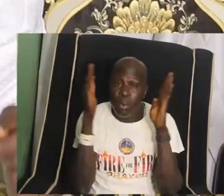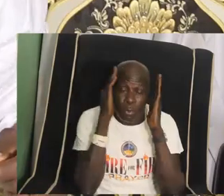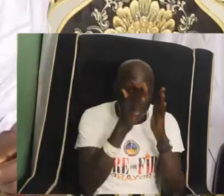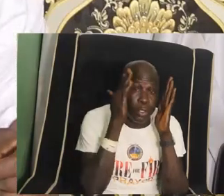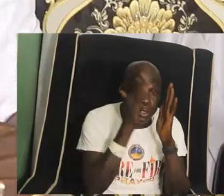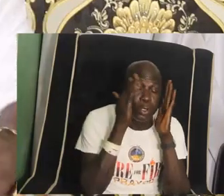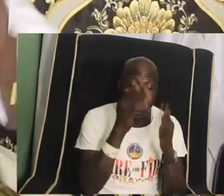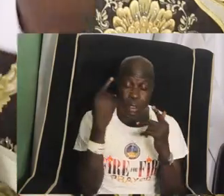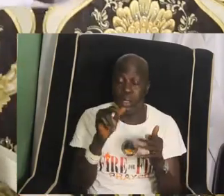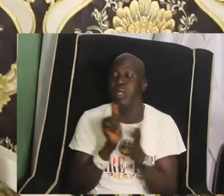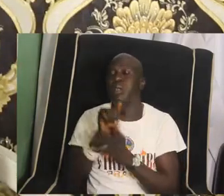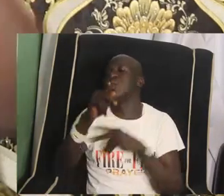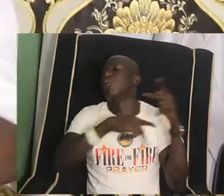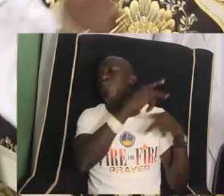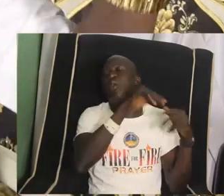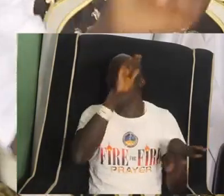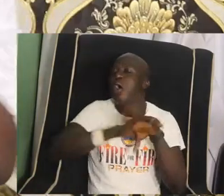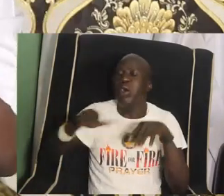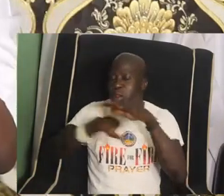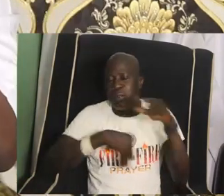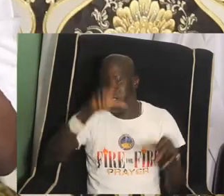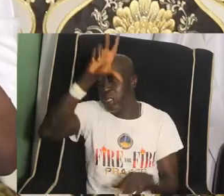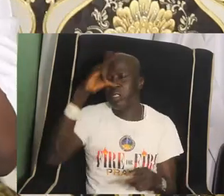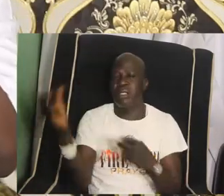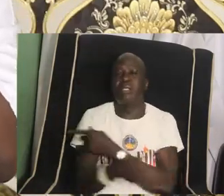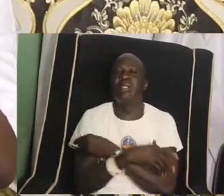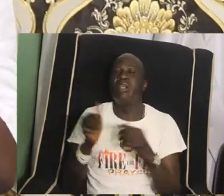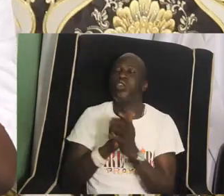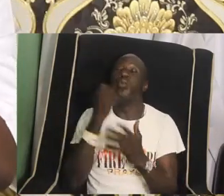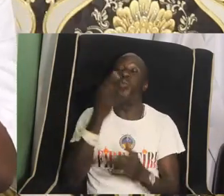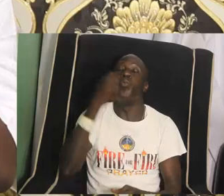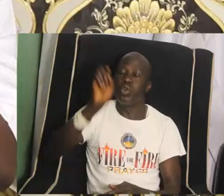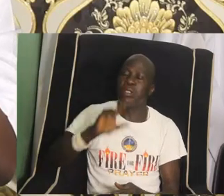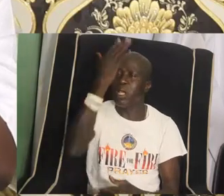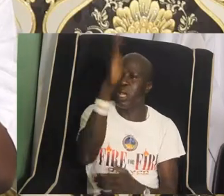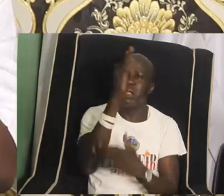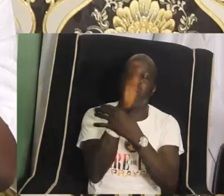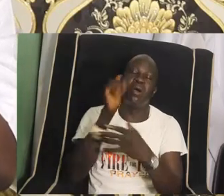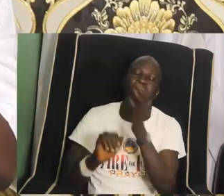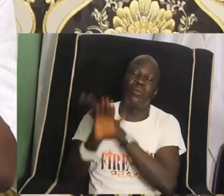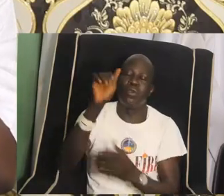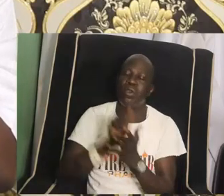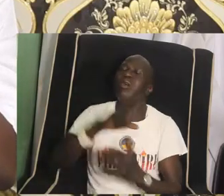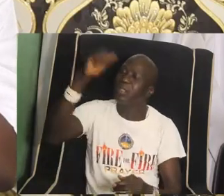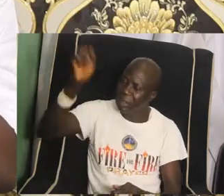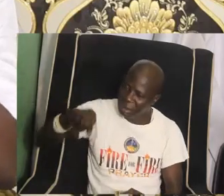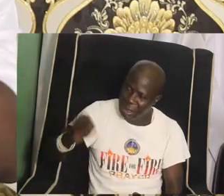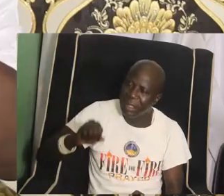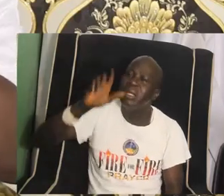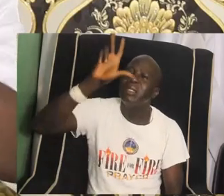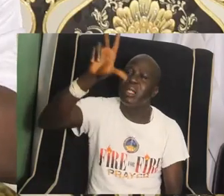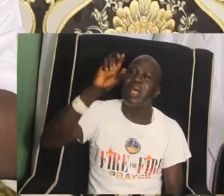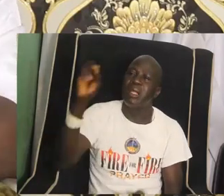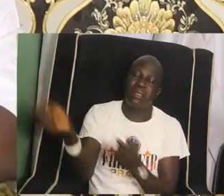Have a counter with the prophet. Within these 30 days, you must see the hand of God. Yes,